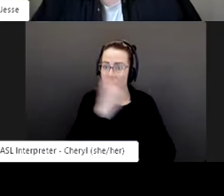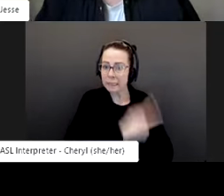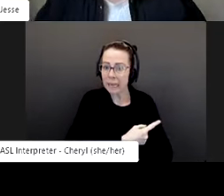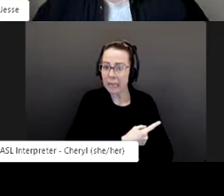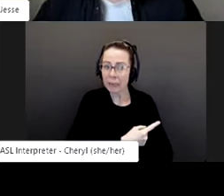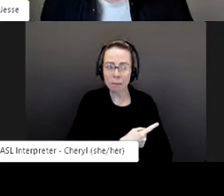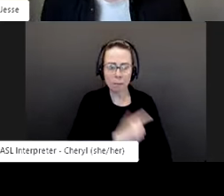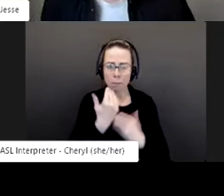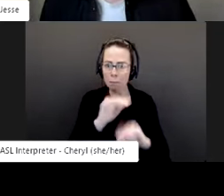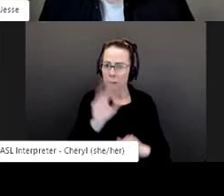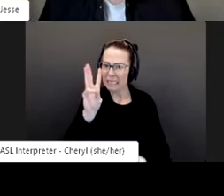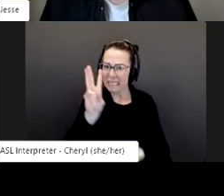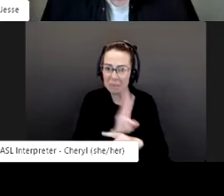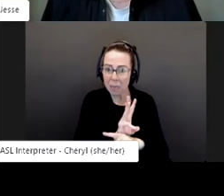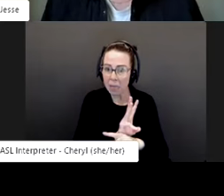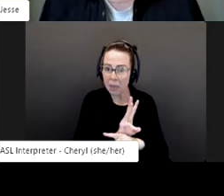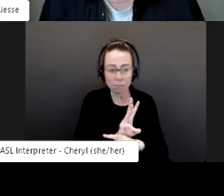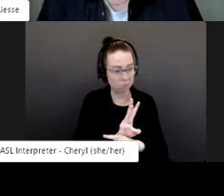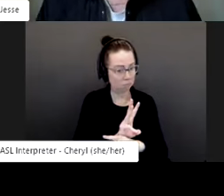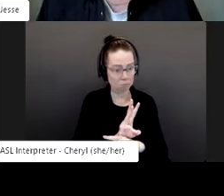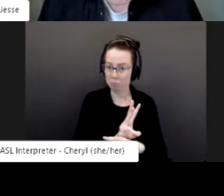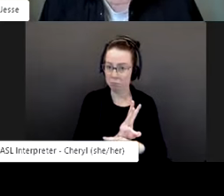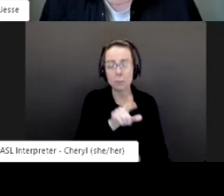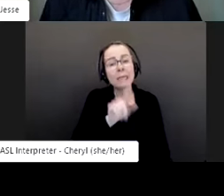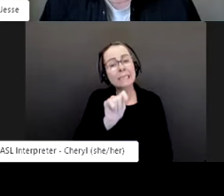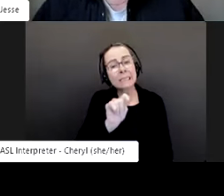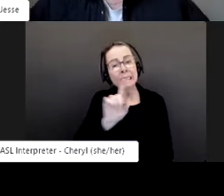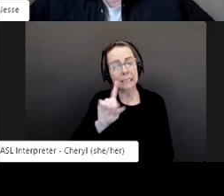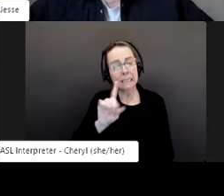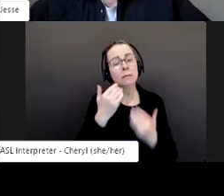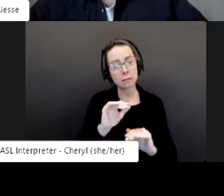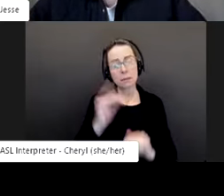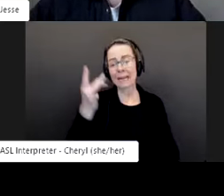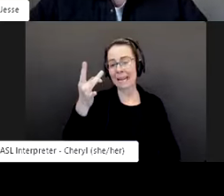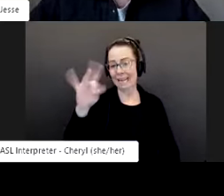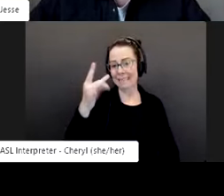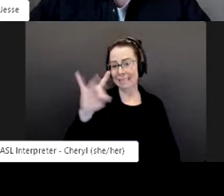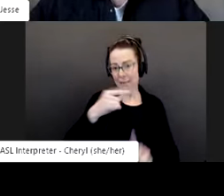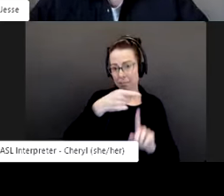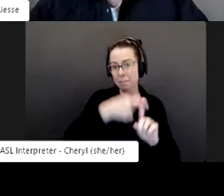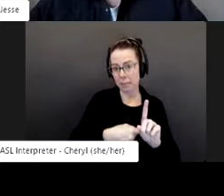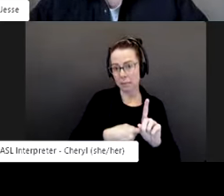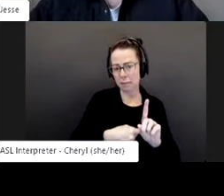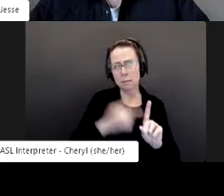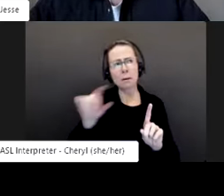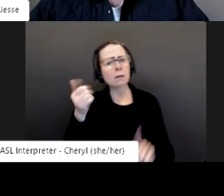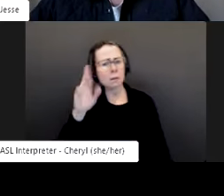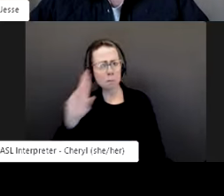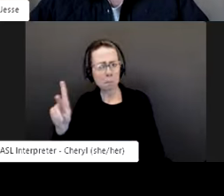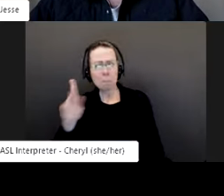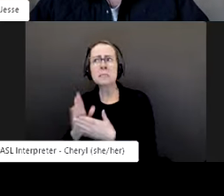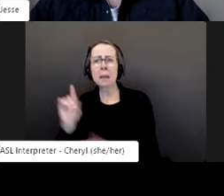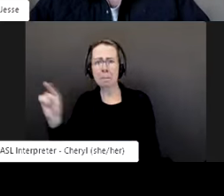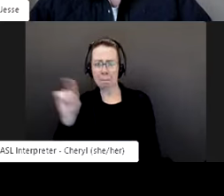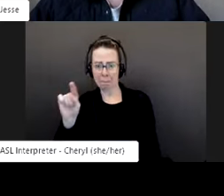Usually you can go up to, in the case of TD, 18 months, but for some banks, it's even 24 months. So you can look